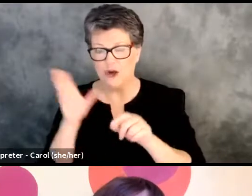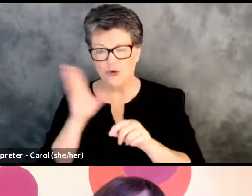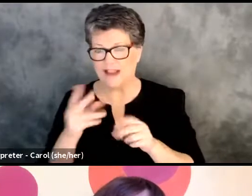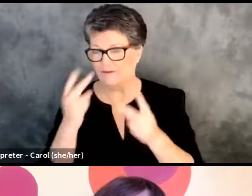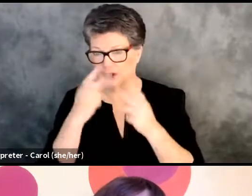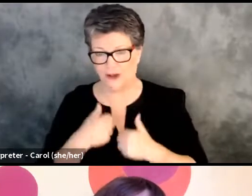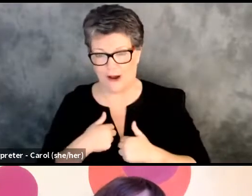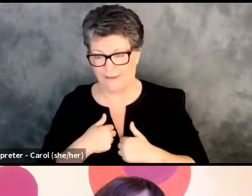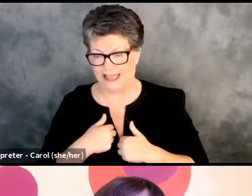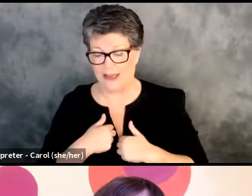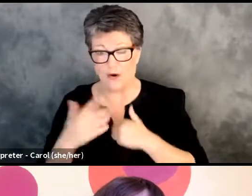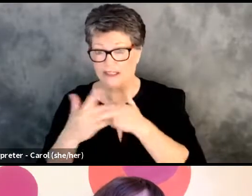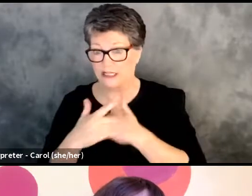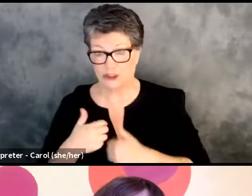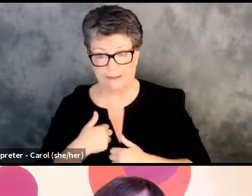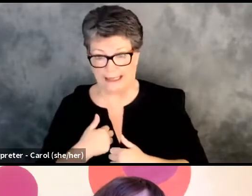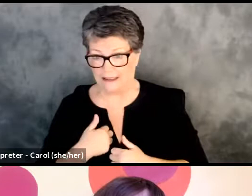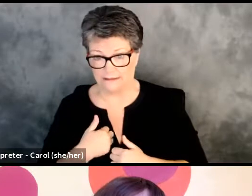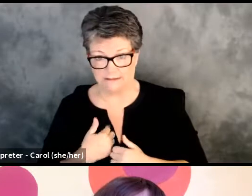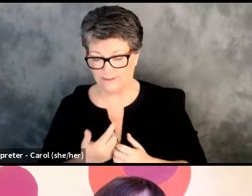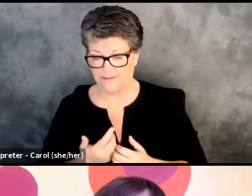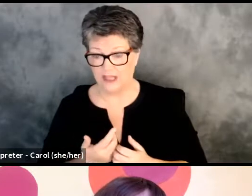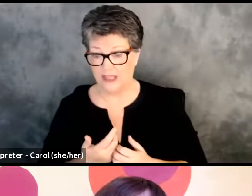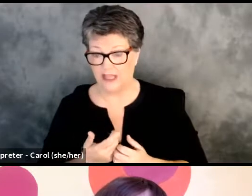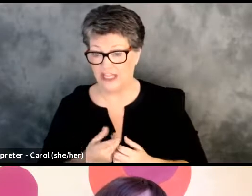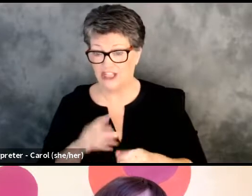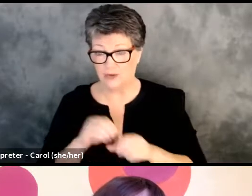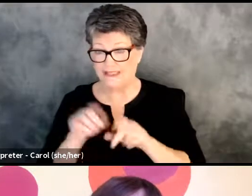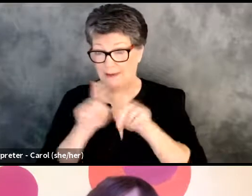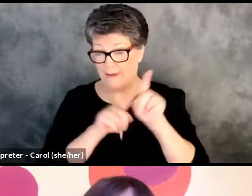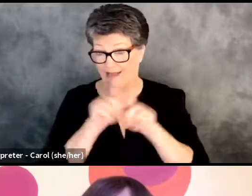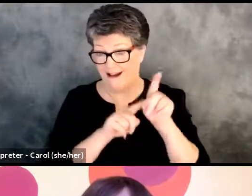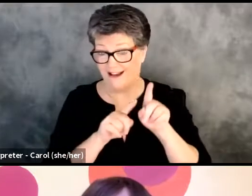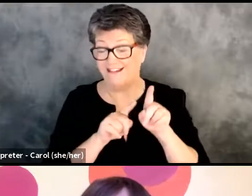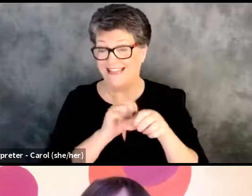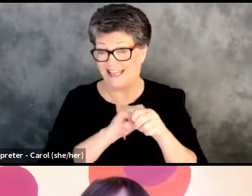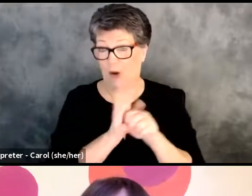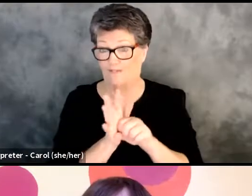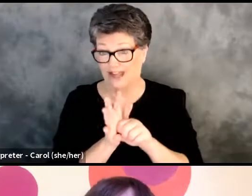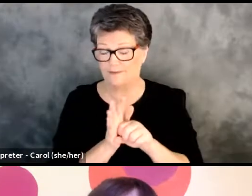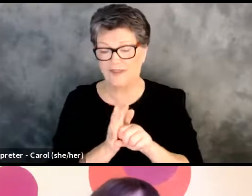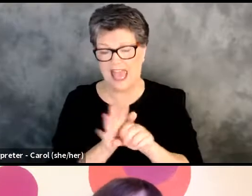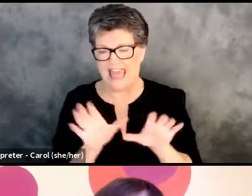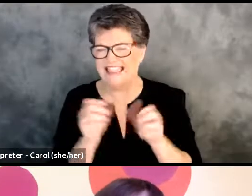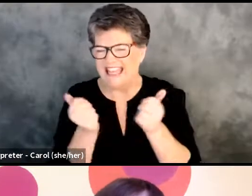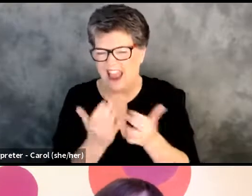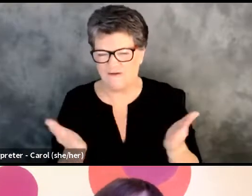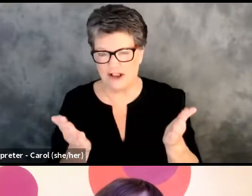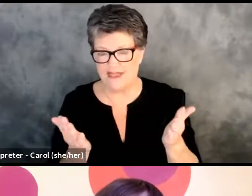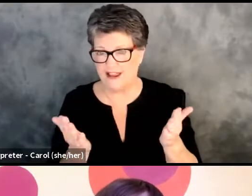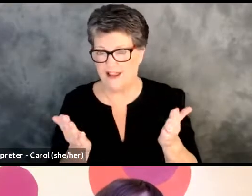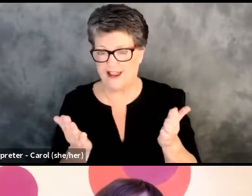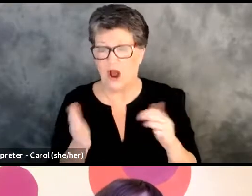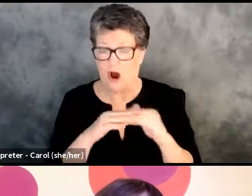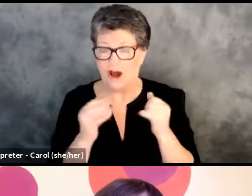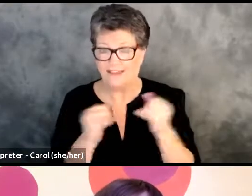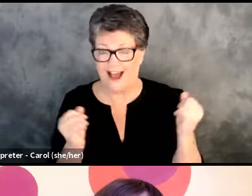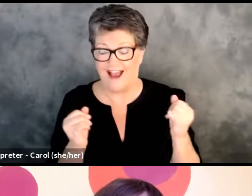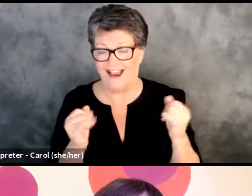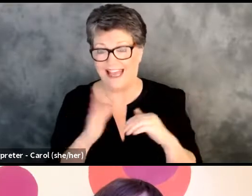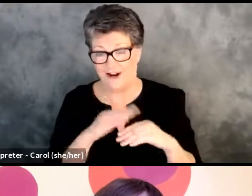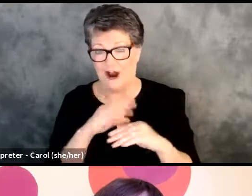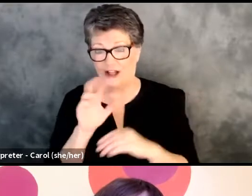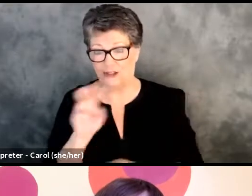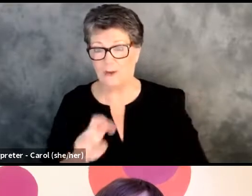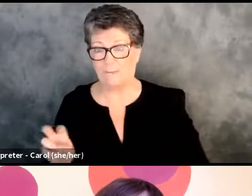It touched me, because she was in Milan in COVID and did everything online and on